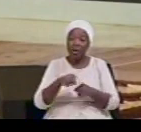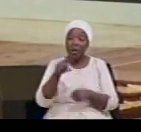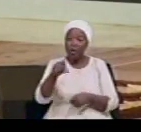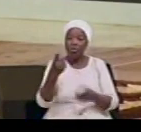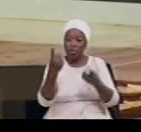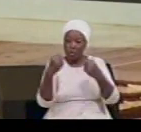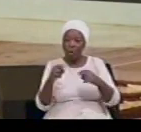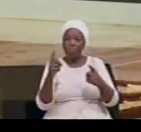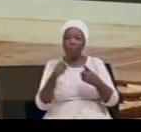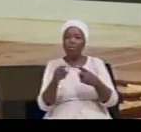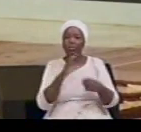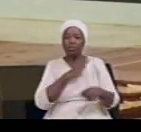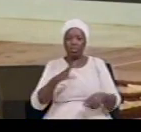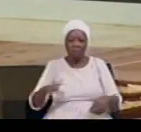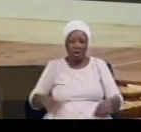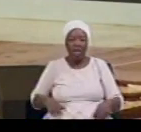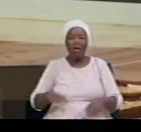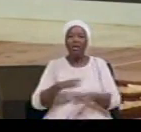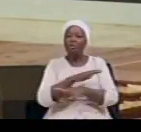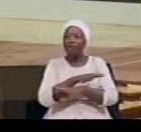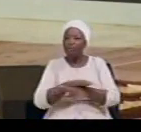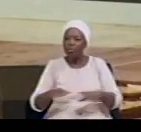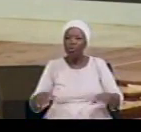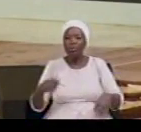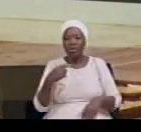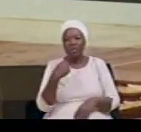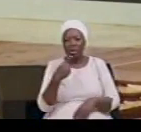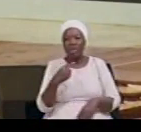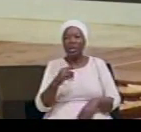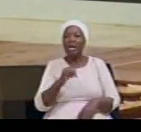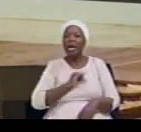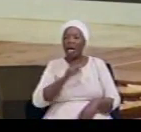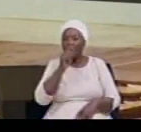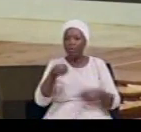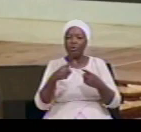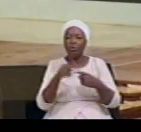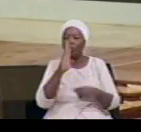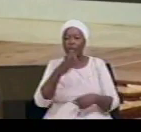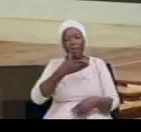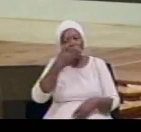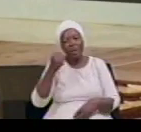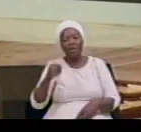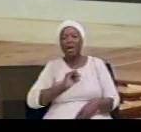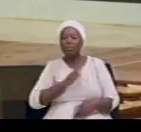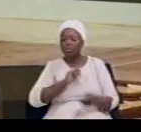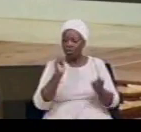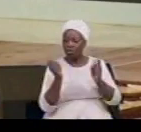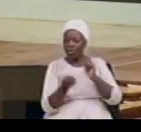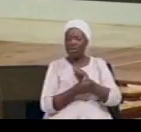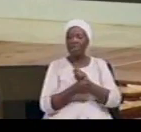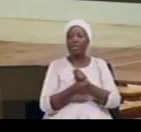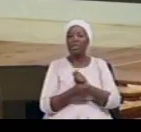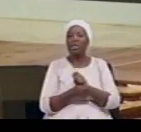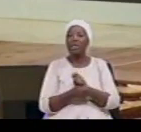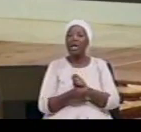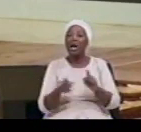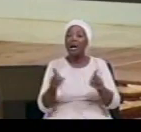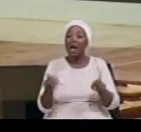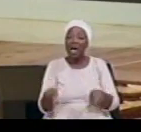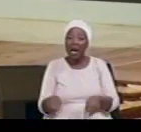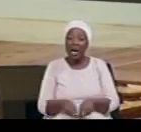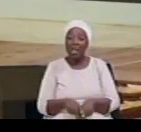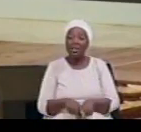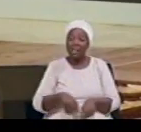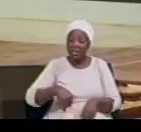Christ. Don't say, I'm going to be better, I'm going to turn over a new leaf. As yet we